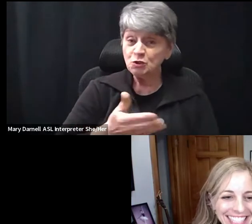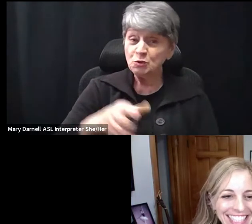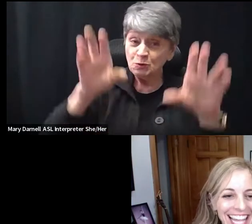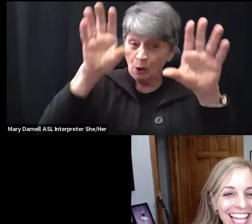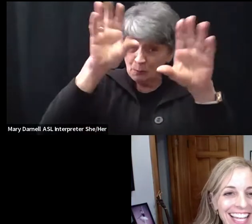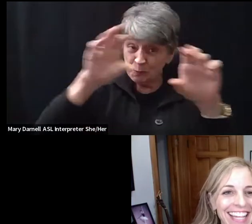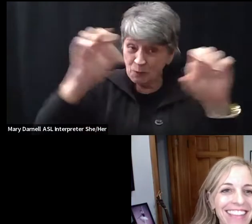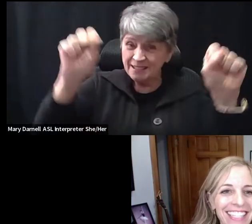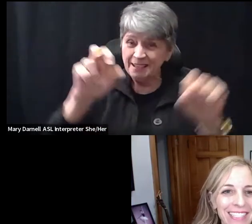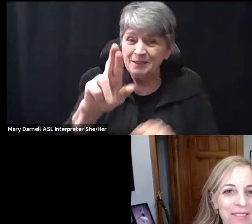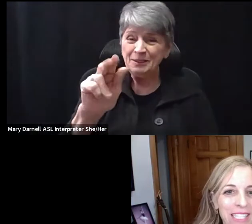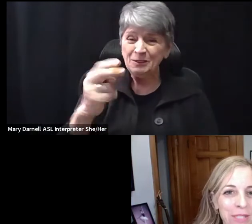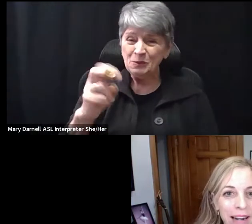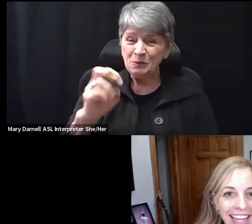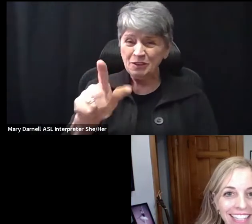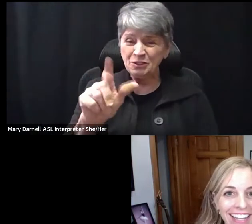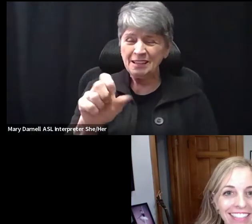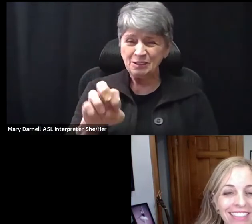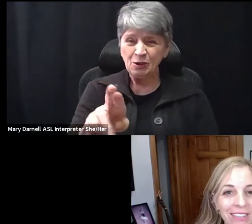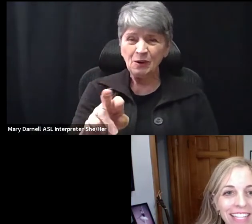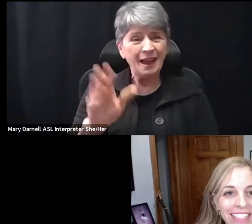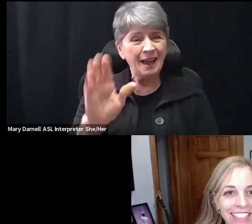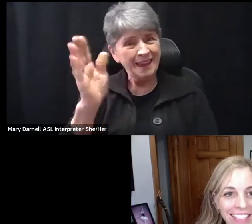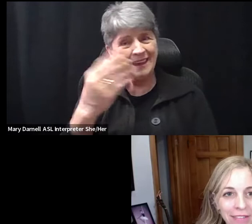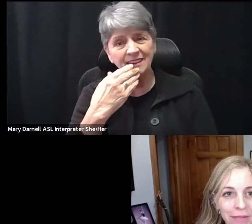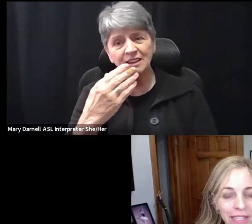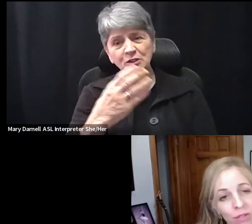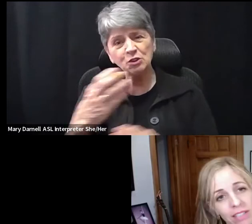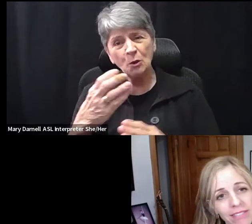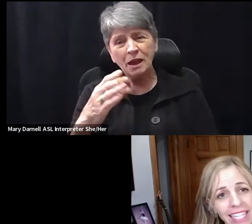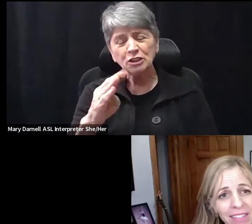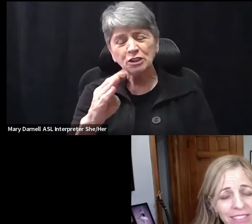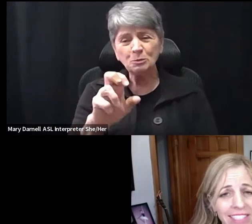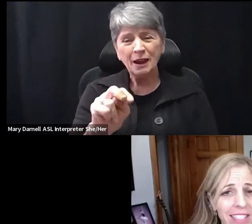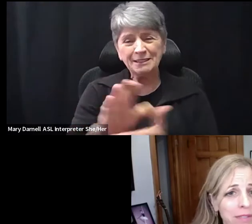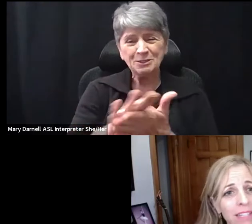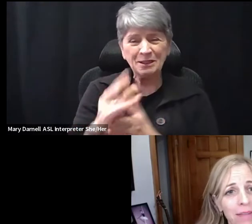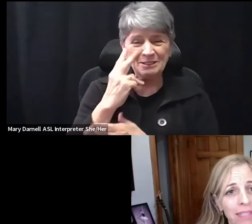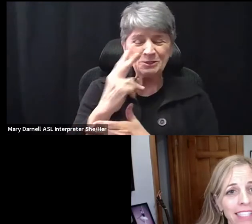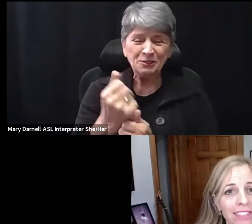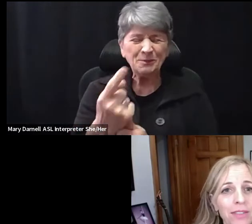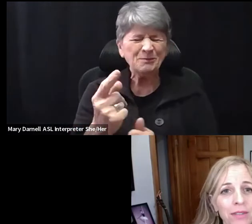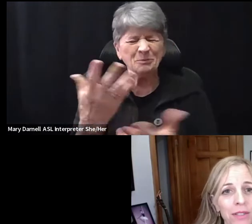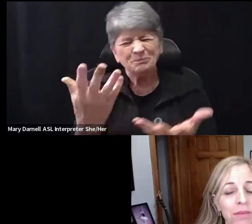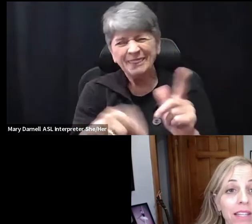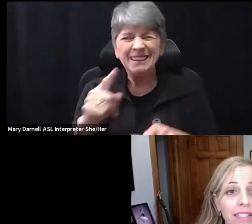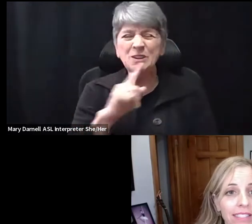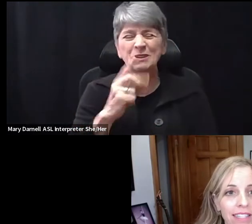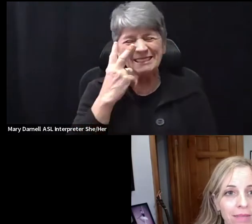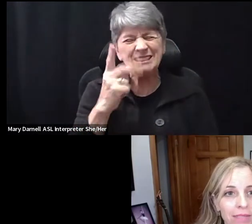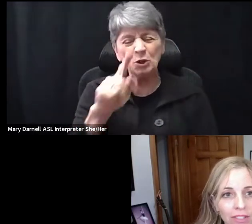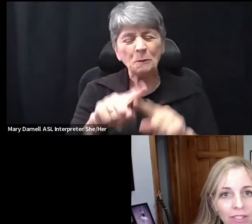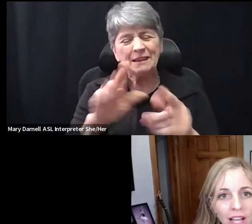Rachel. Hey, thanks so much, Brian. And so nice to see everyone. Well, I can't really see you, but nice to know that you're with